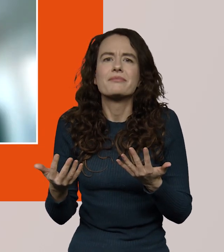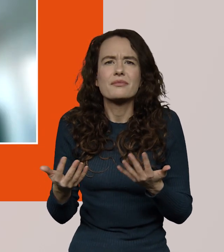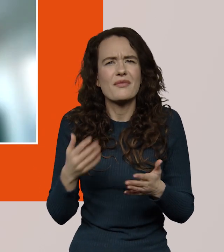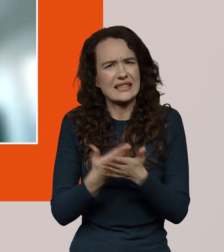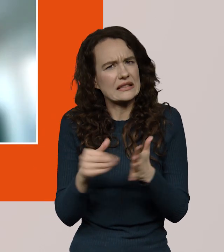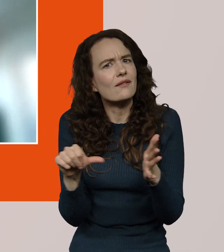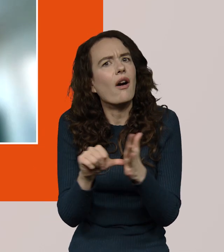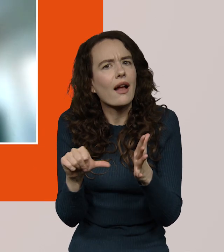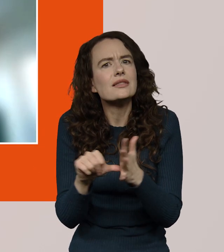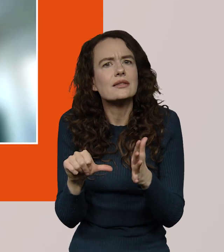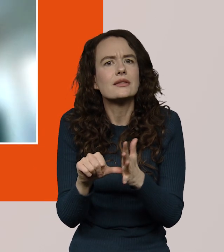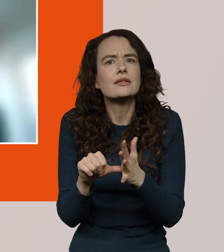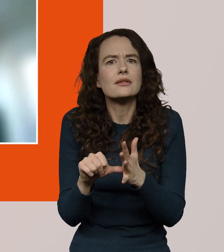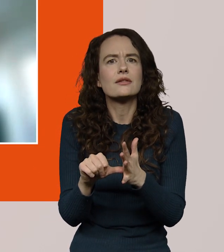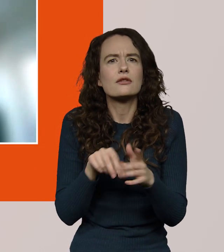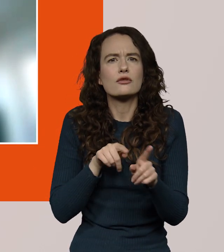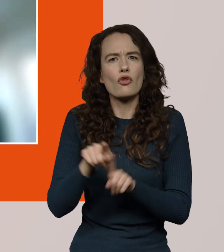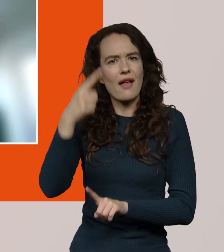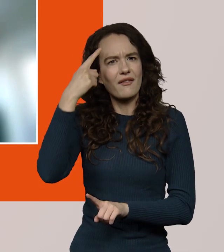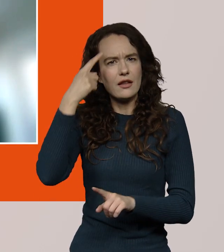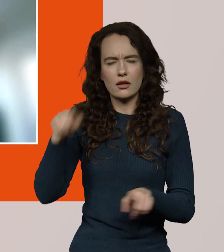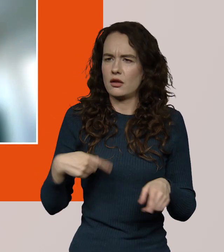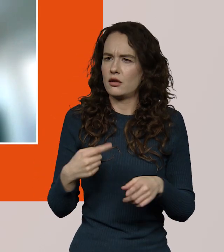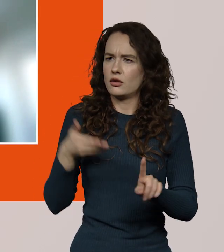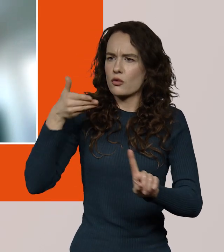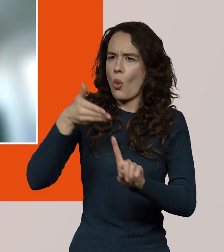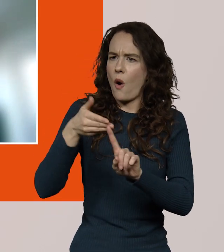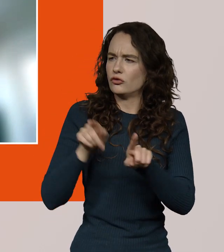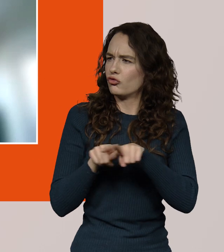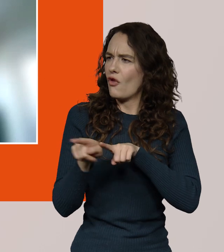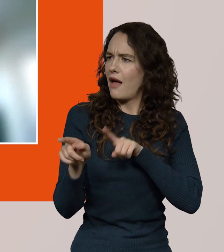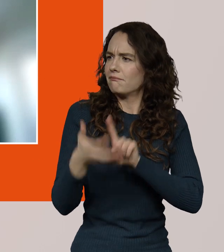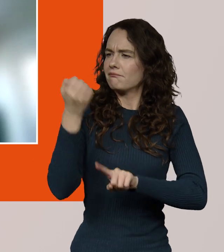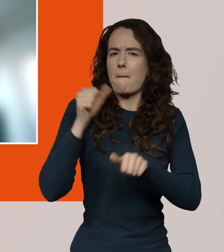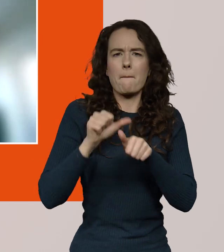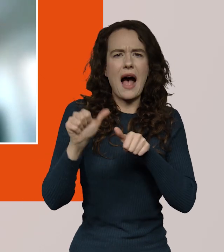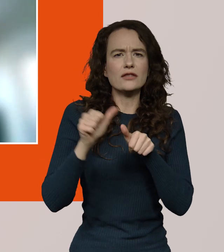7. Oti knows it. Do you guys know the song Reach for the Stars?